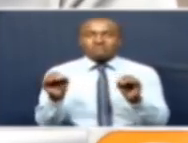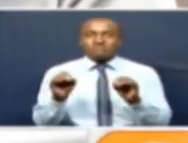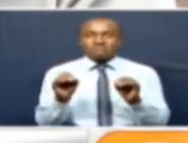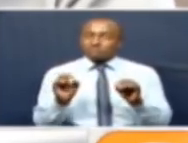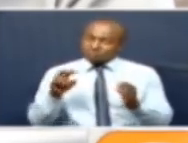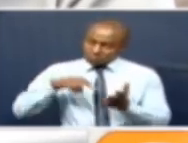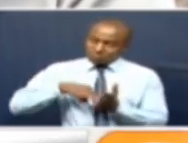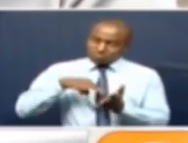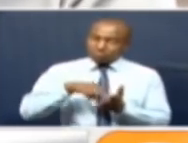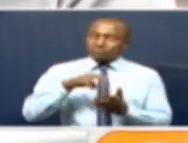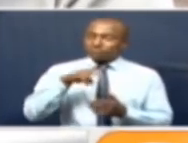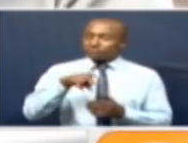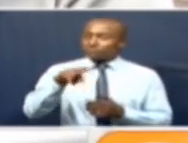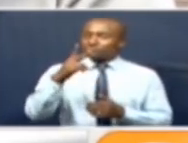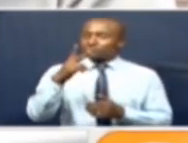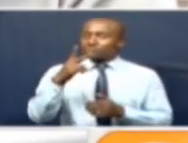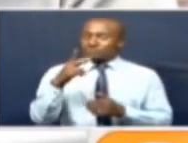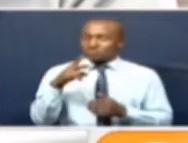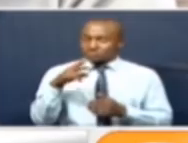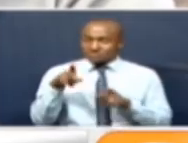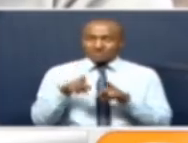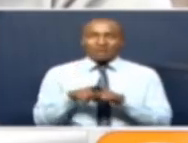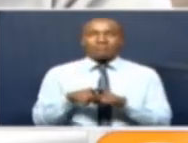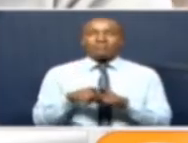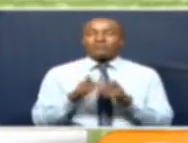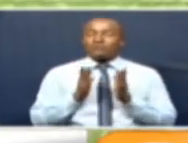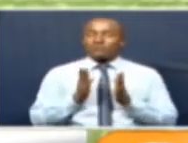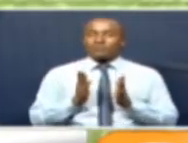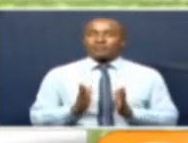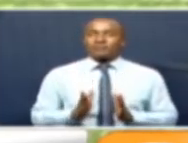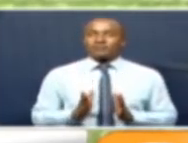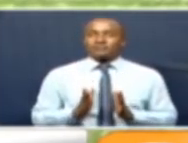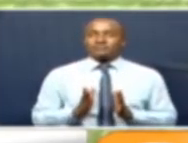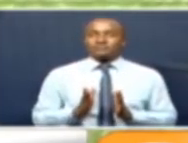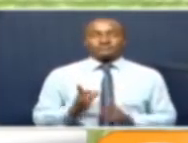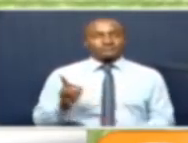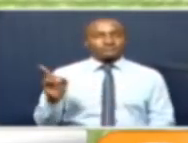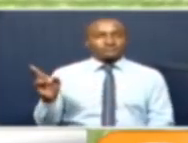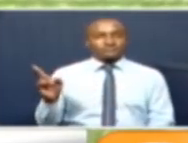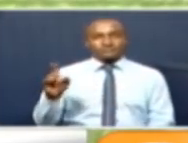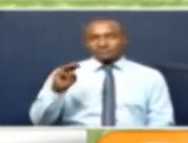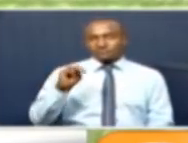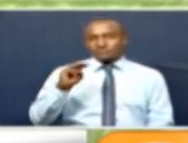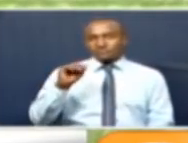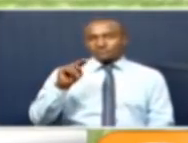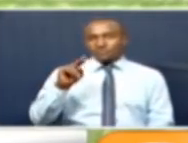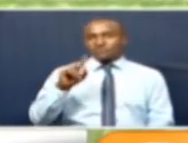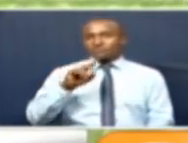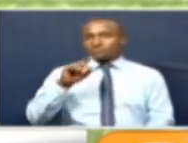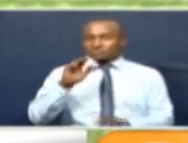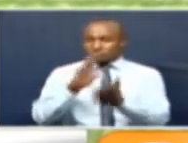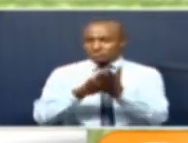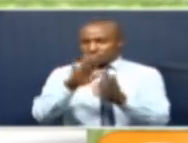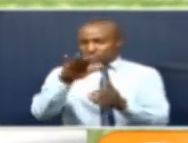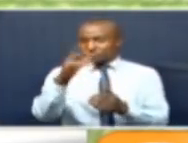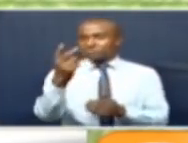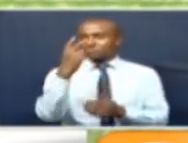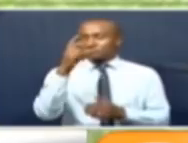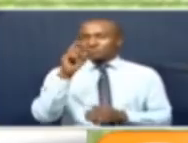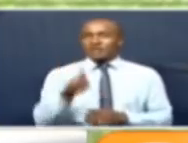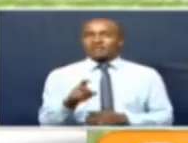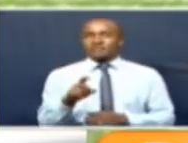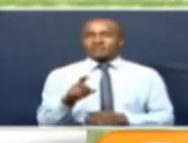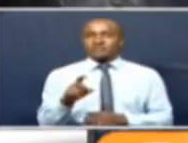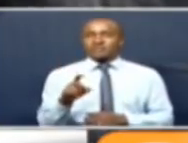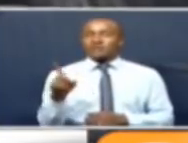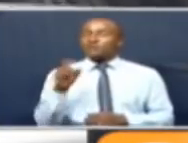he used to walk on two. Very much upright like a human being. Mwanzo claps for attention. The 17-year-old chimp was born